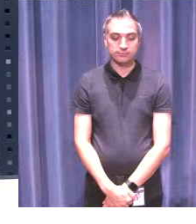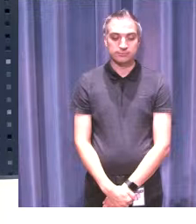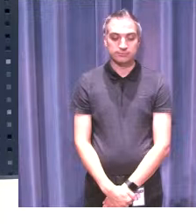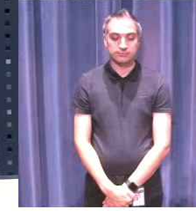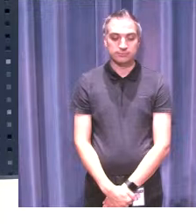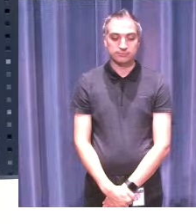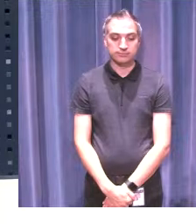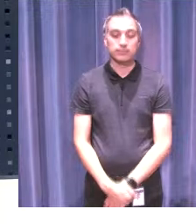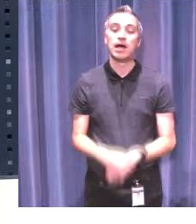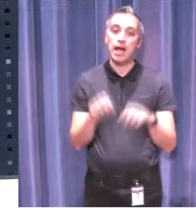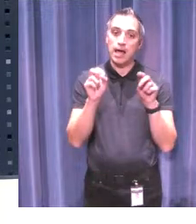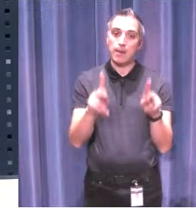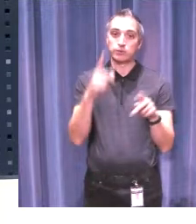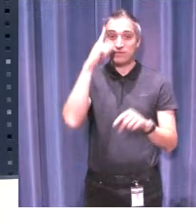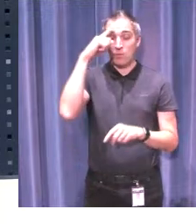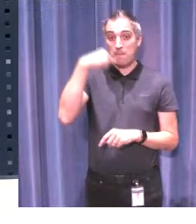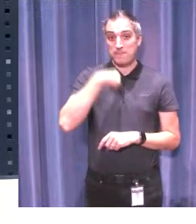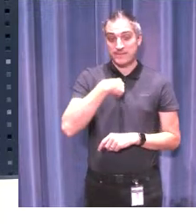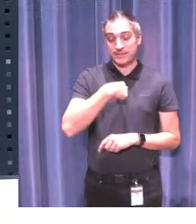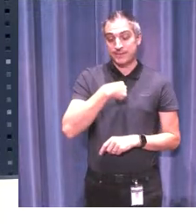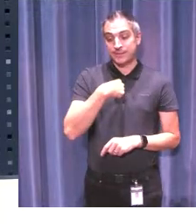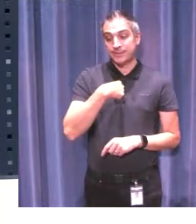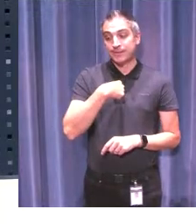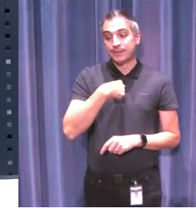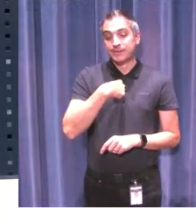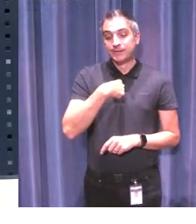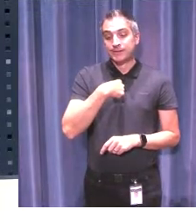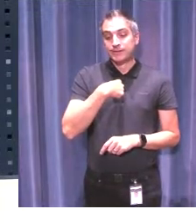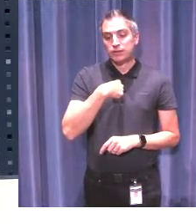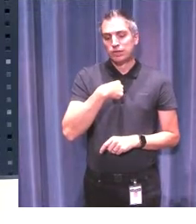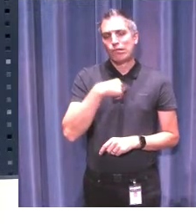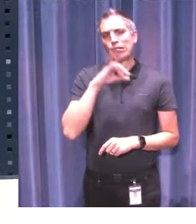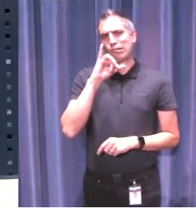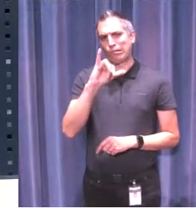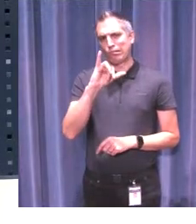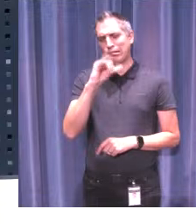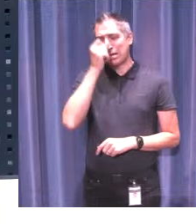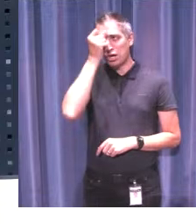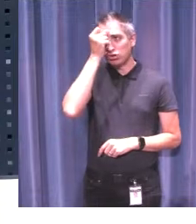an opportunity for me to understand